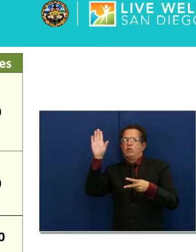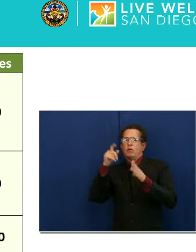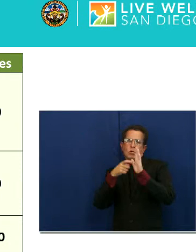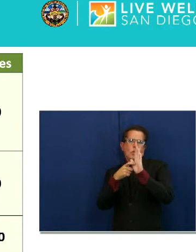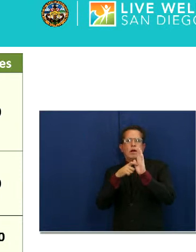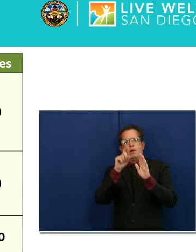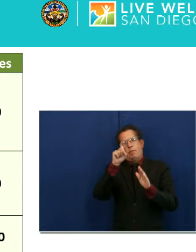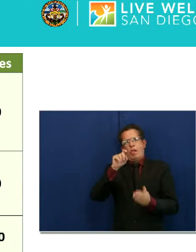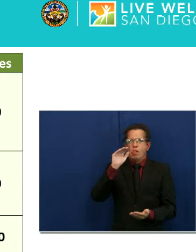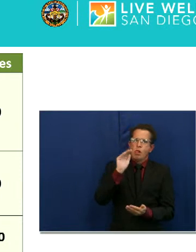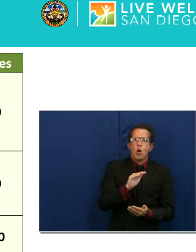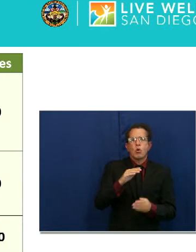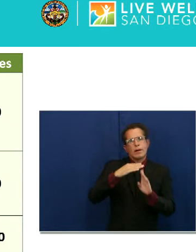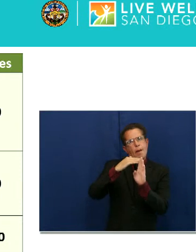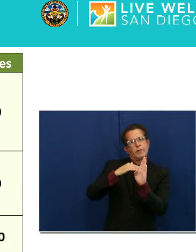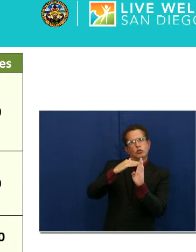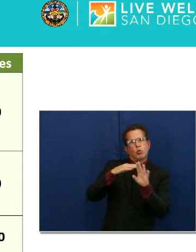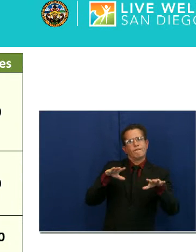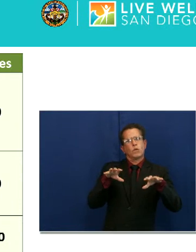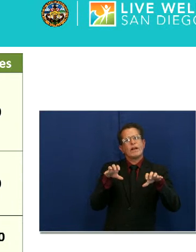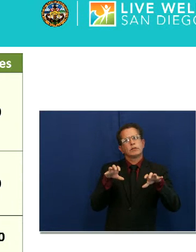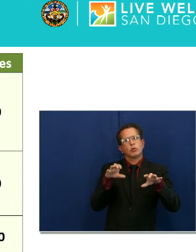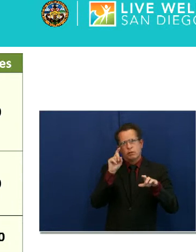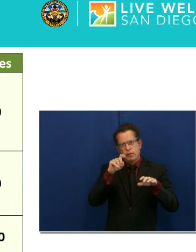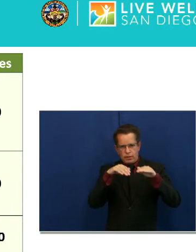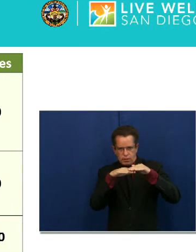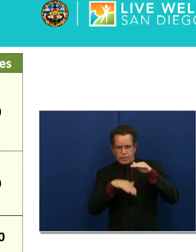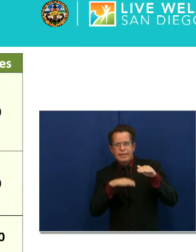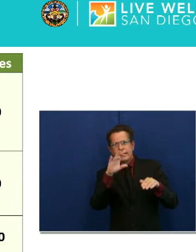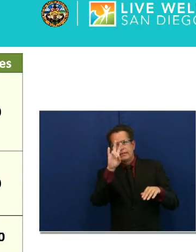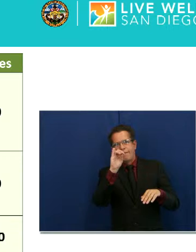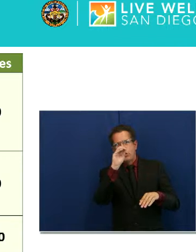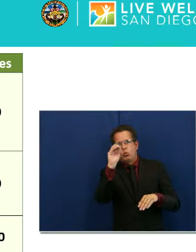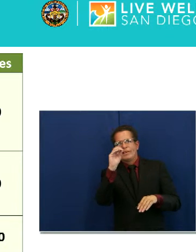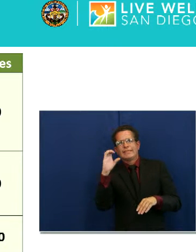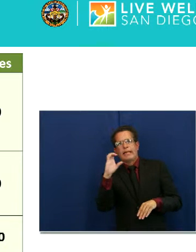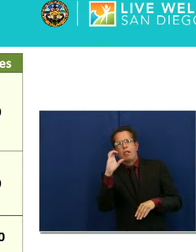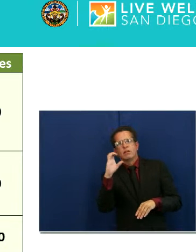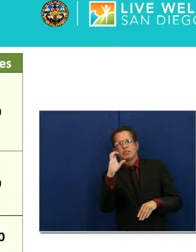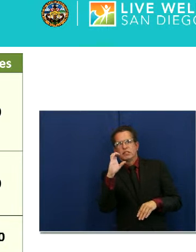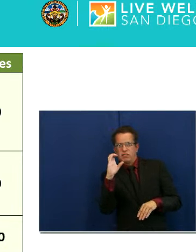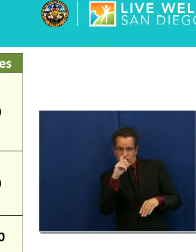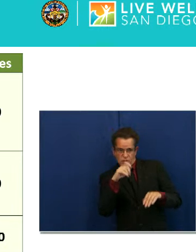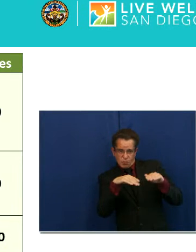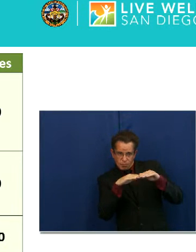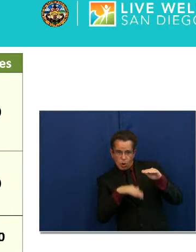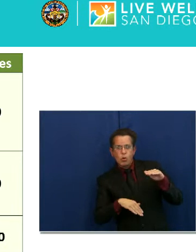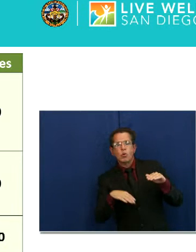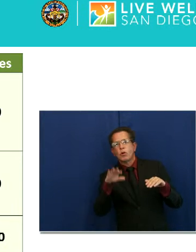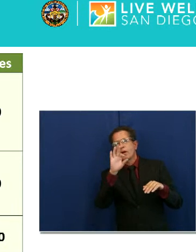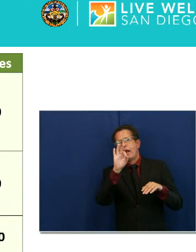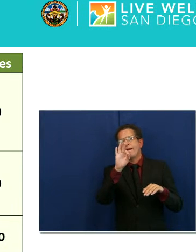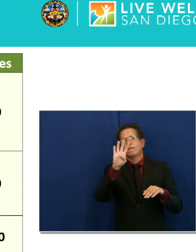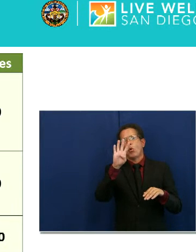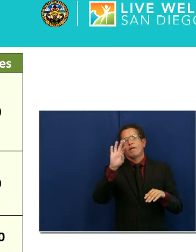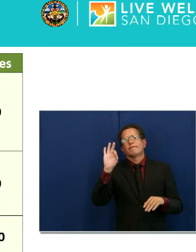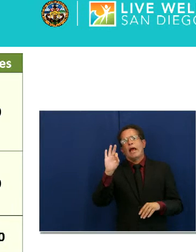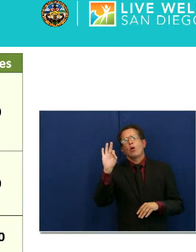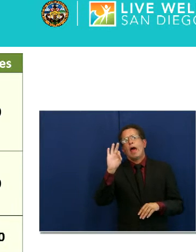temperature freezer at 70 degrees Celsius and 94 degrees